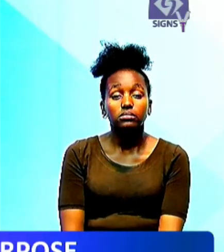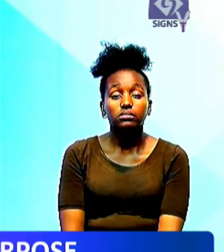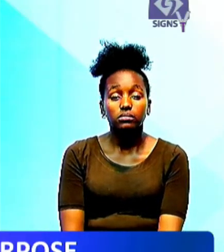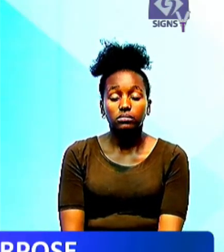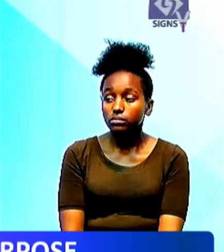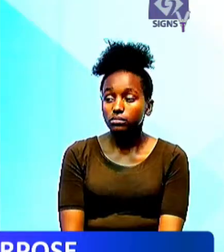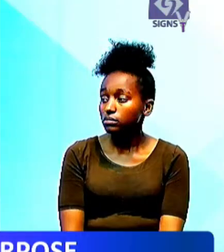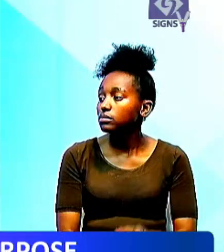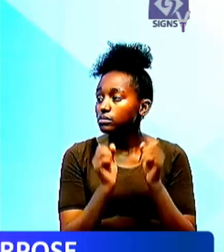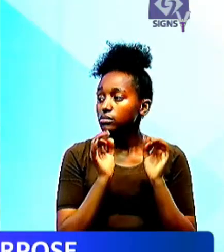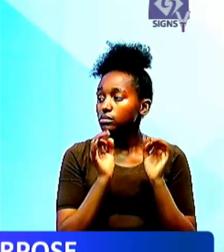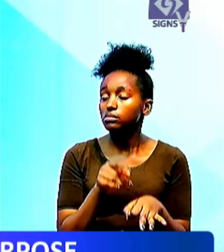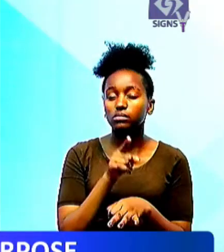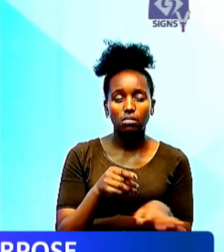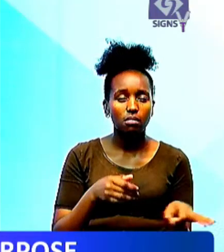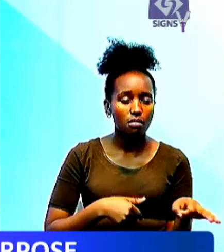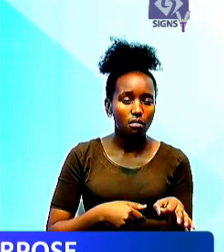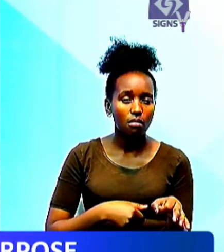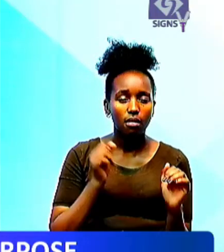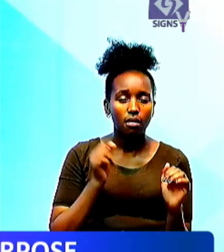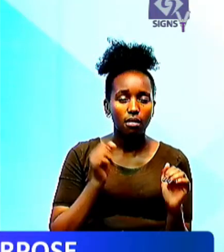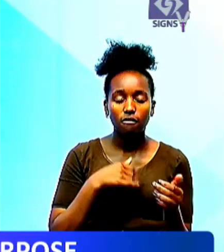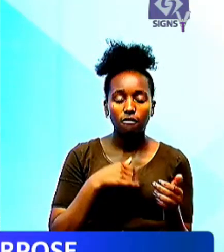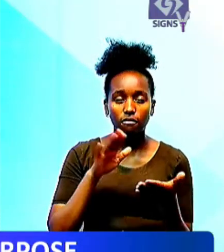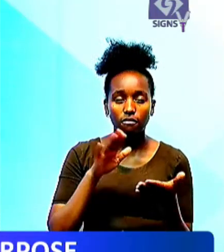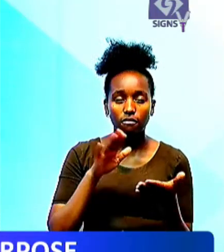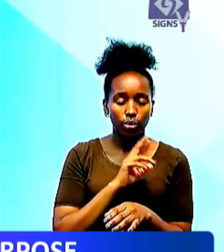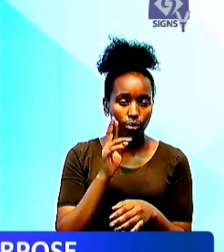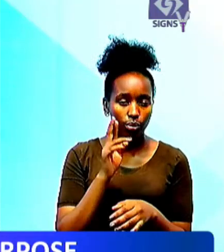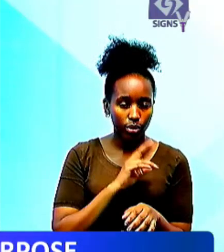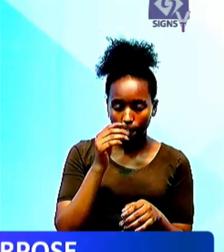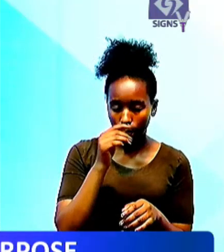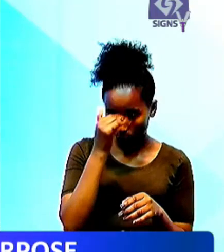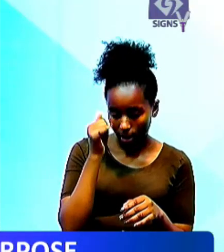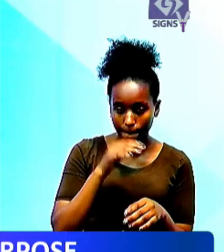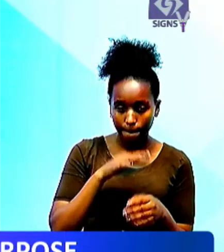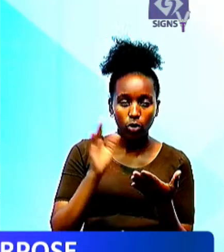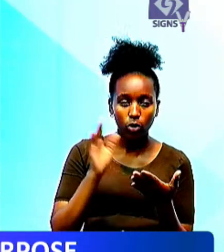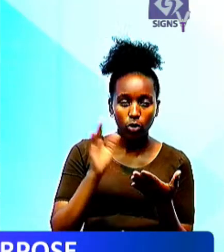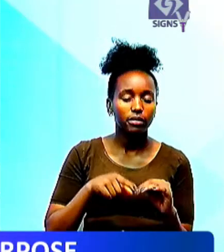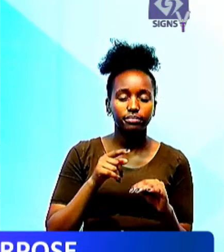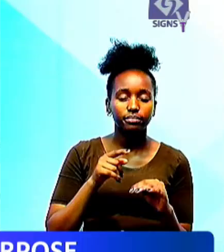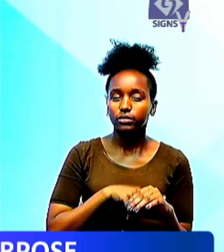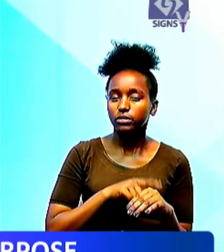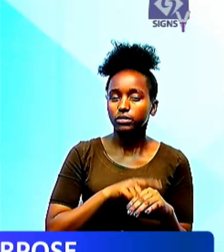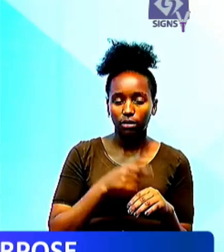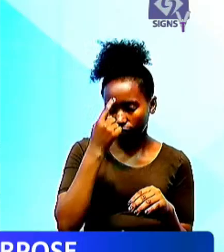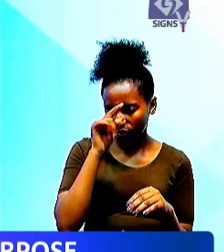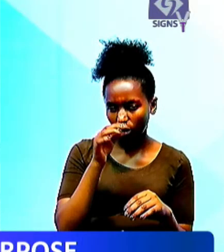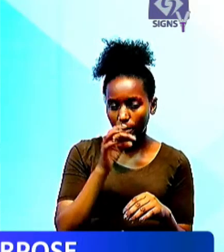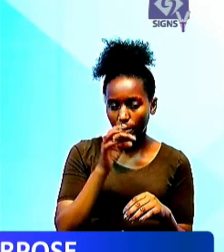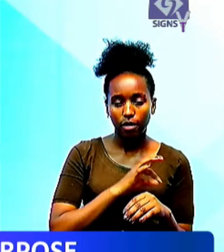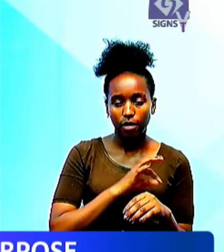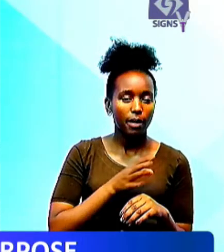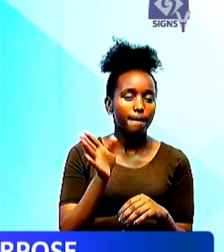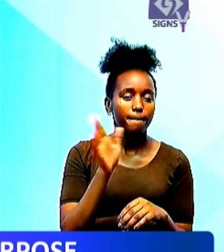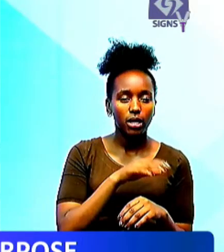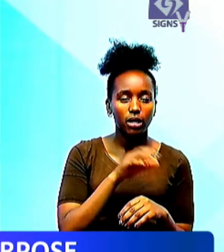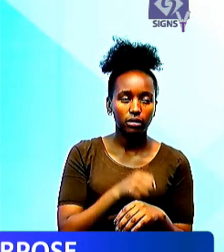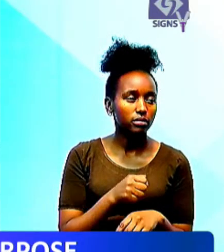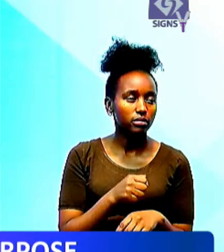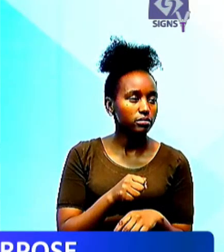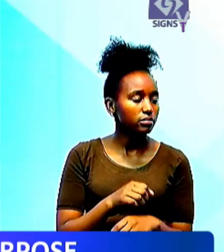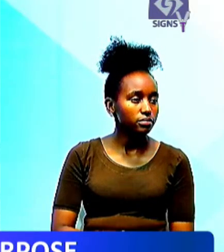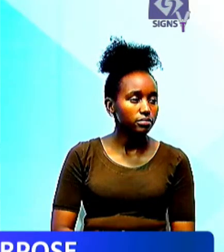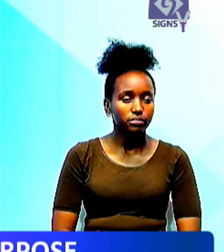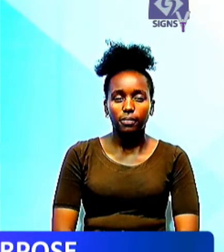you are young, you can take more risk because you have time to recover. Time to recover, yeah. So you can put a bit of equities, like stocks. We define